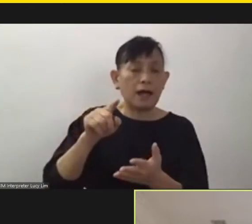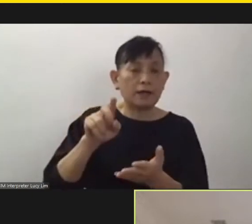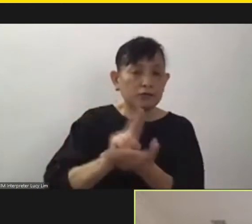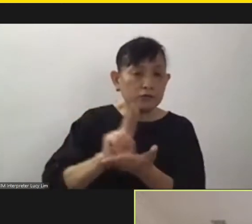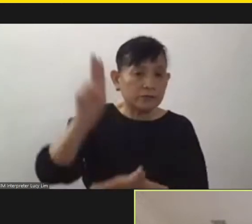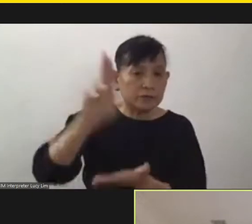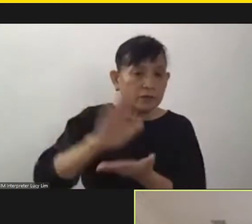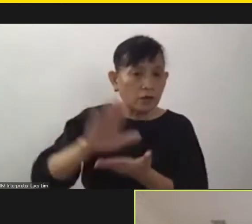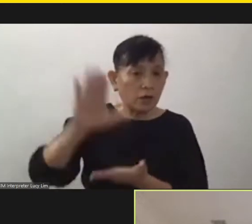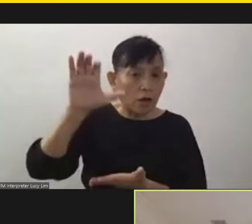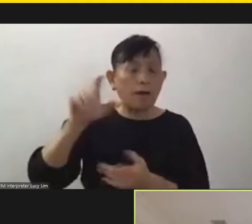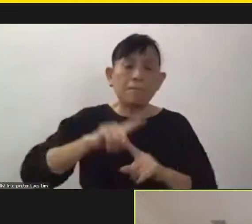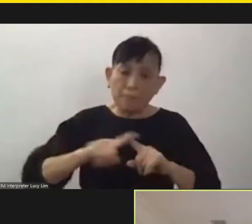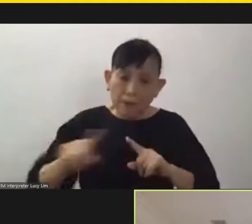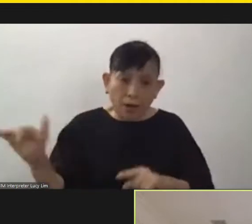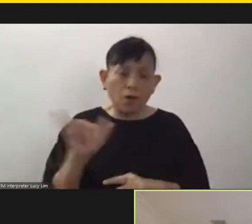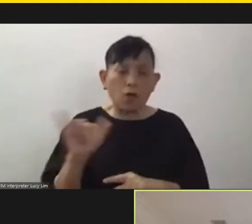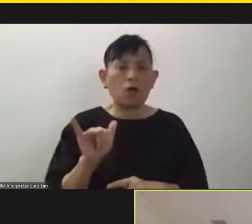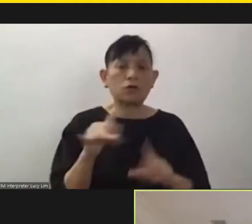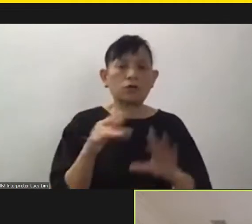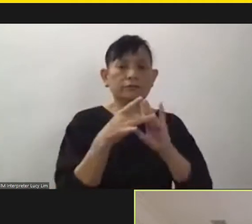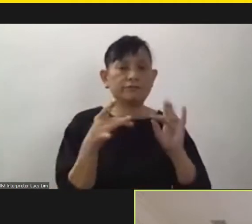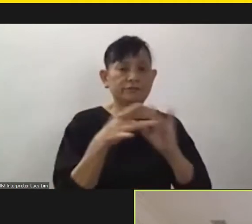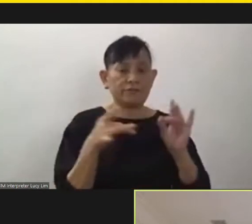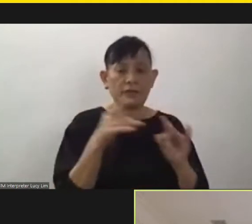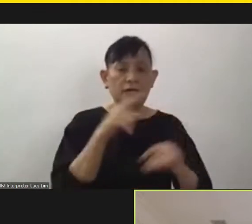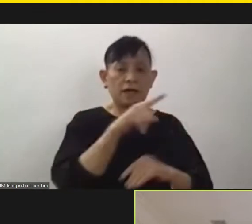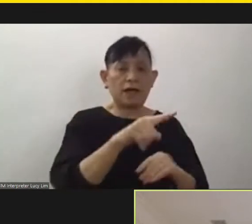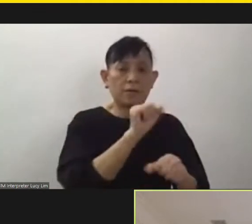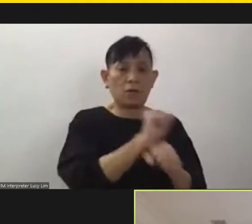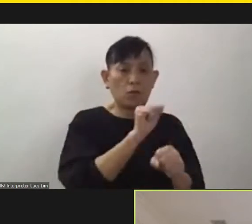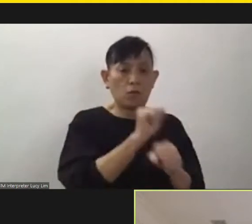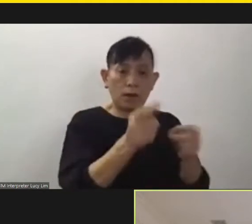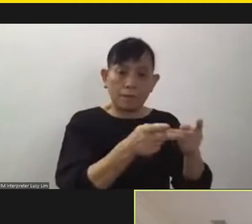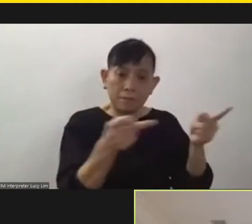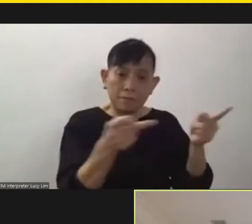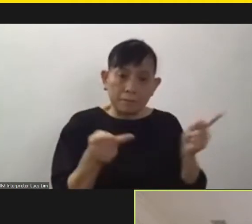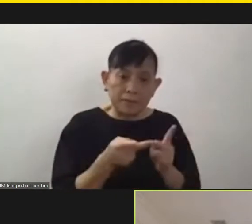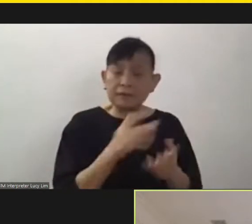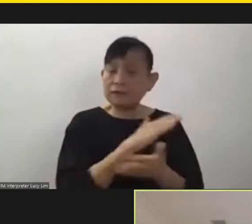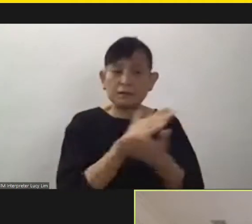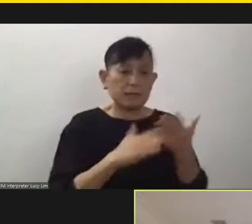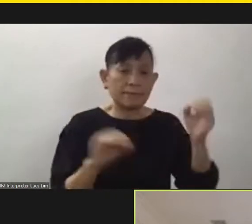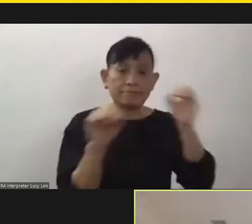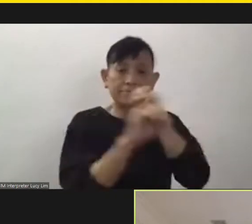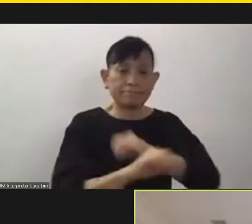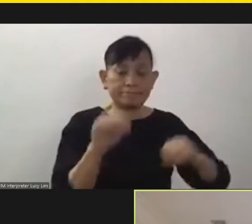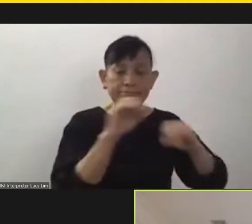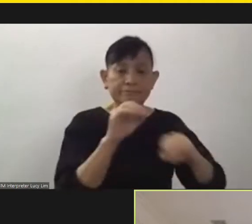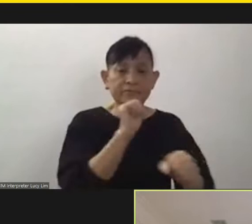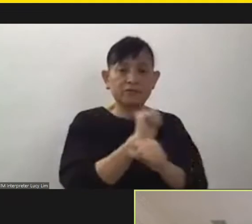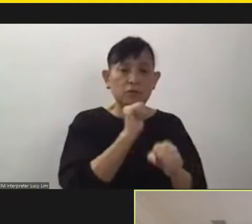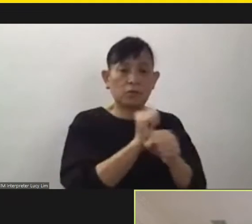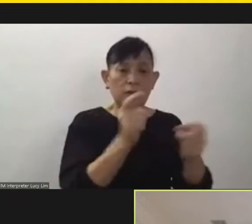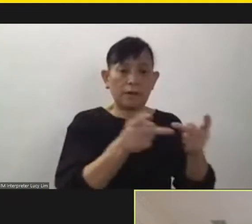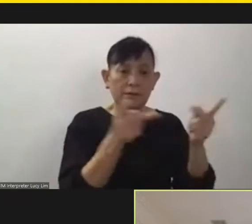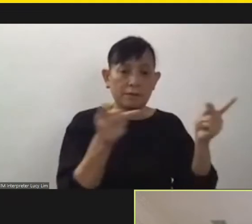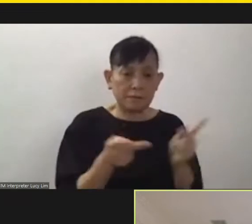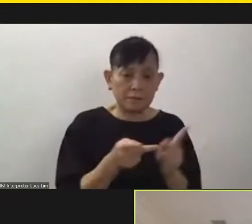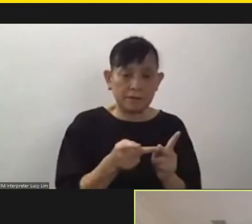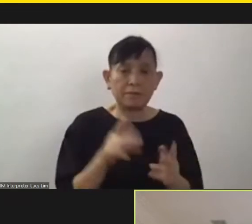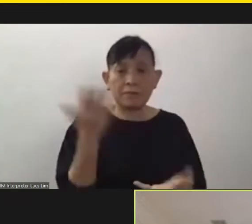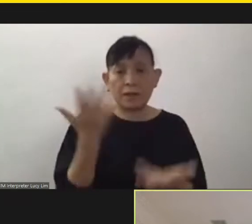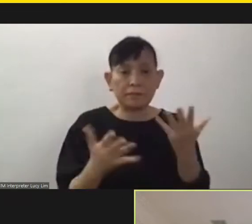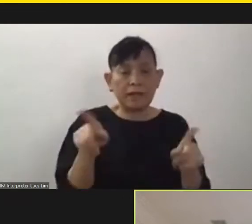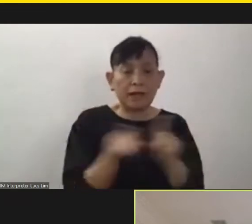in workplace and how there's not enough protection in those spaces. But what can we do as an individual or maybe as a company